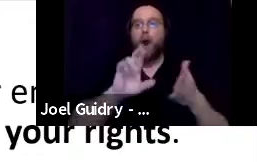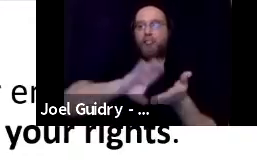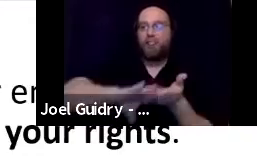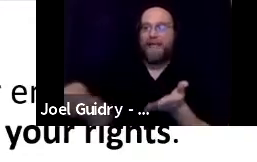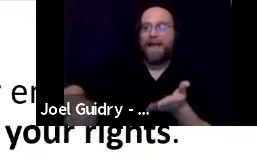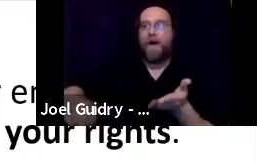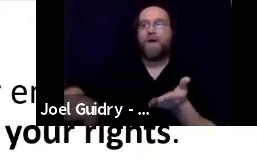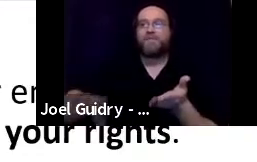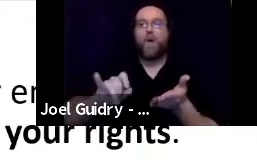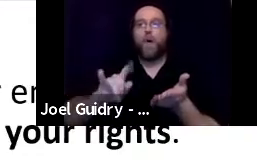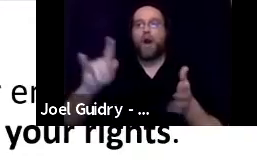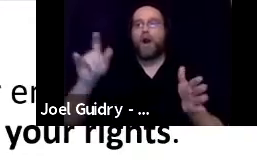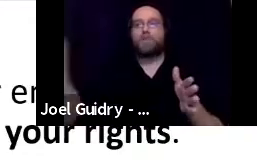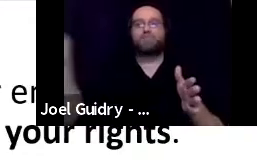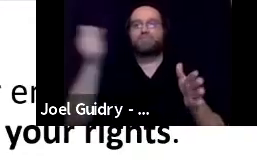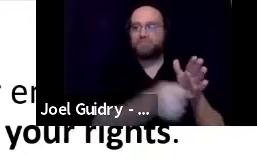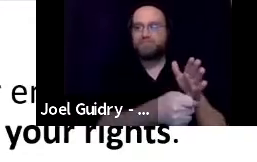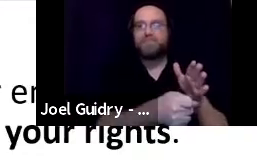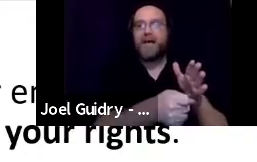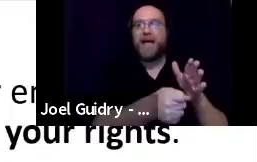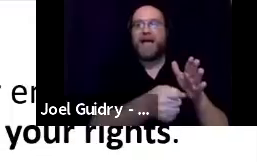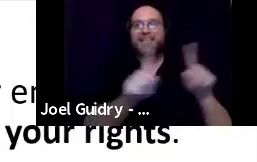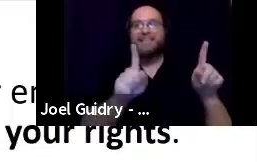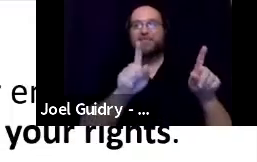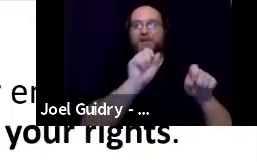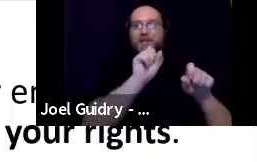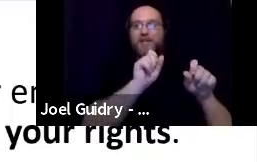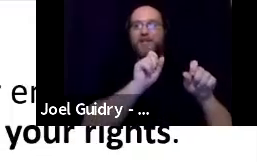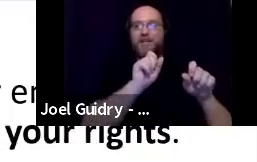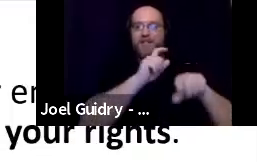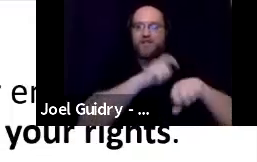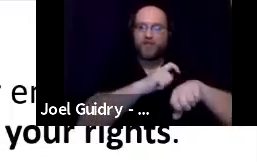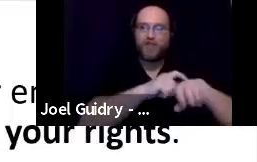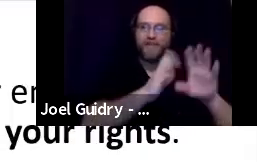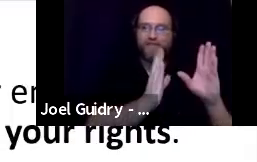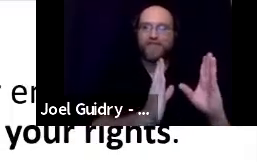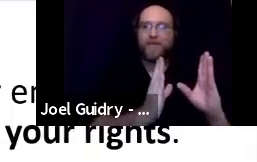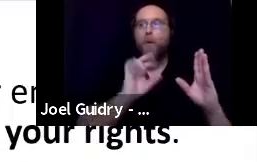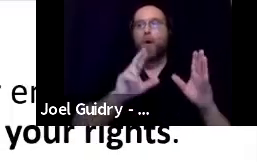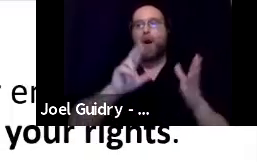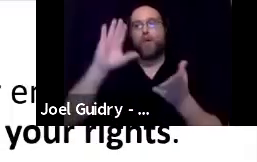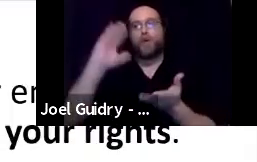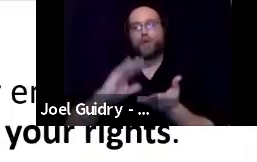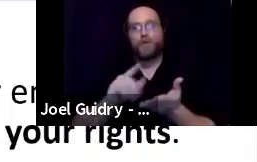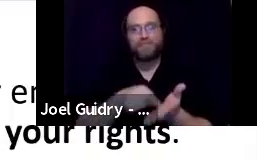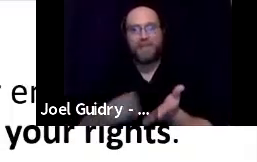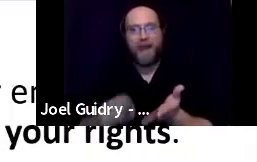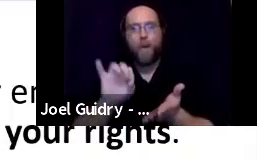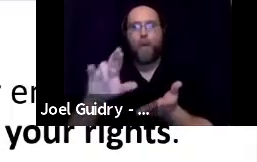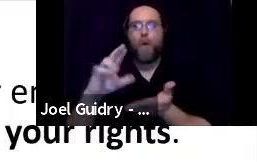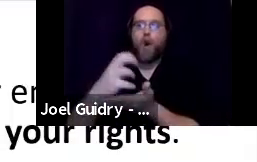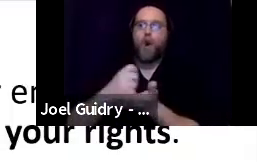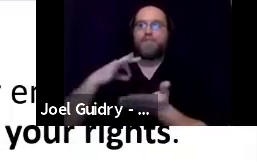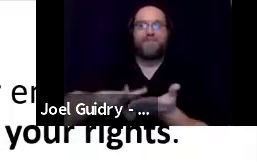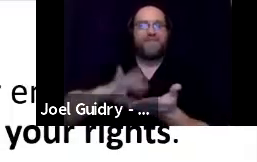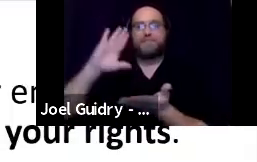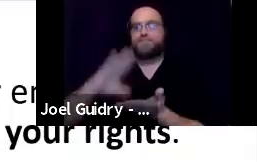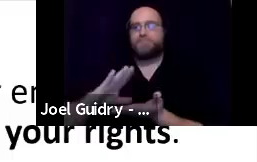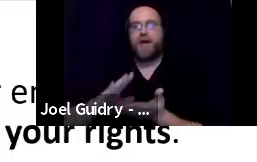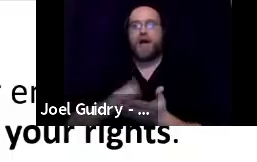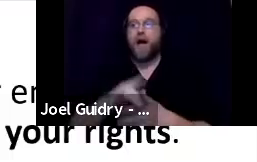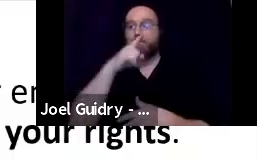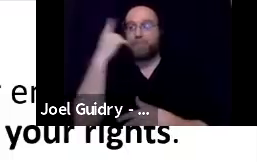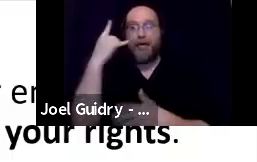assignment or shift, take away seniority, or reduce your pay or earned benefits, blacklist or threaten